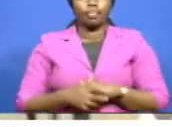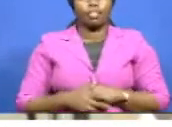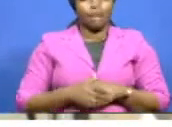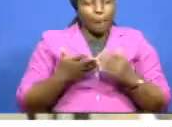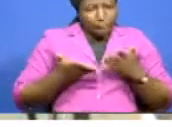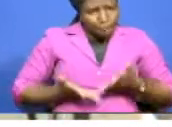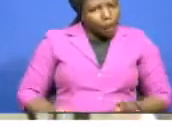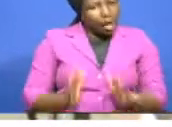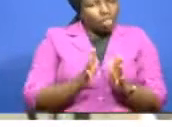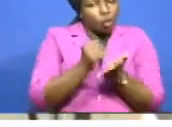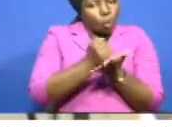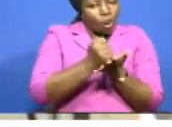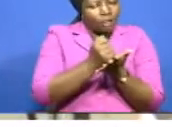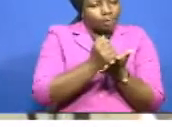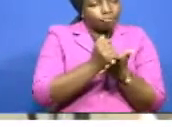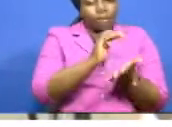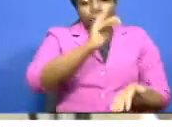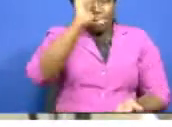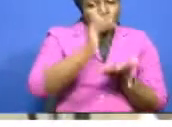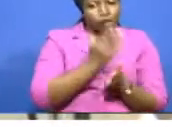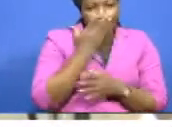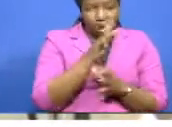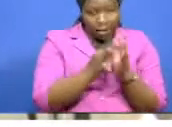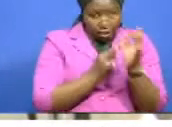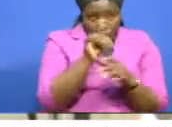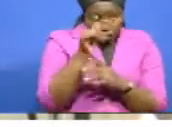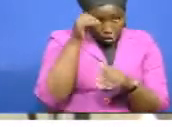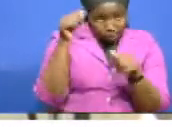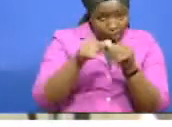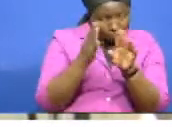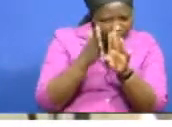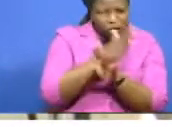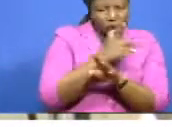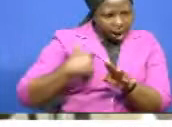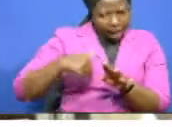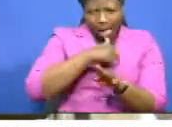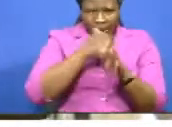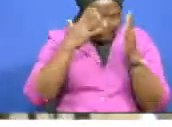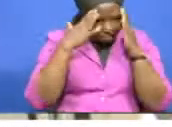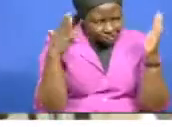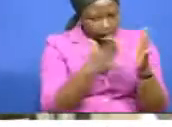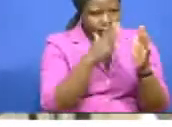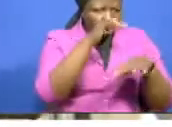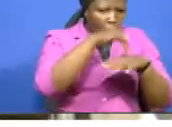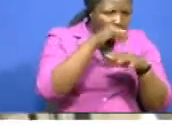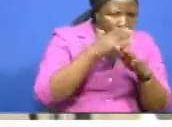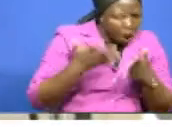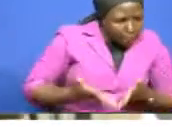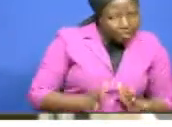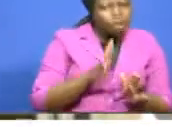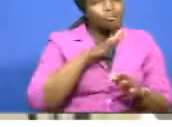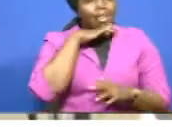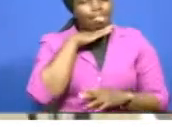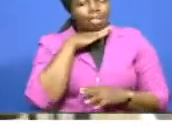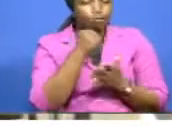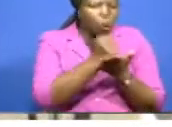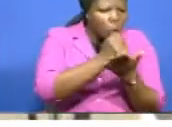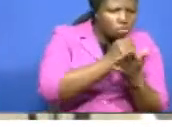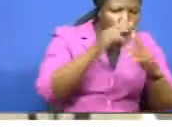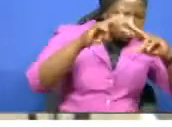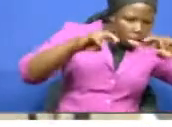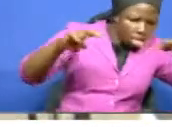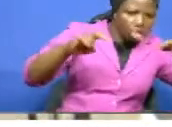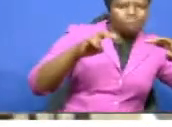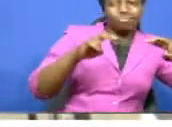went down. If you remember, we used to be very keen at doing maternal death audits and surveillance for that. That